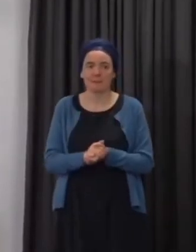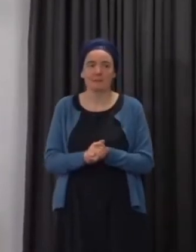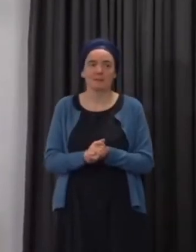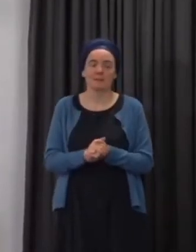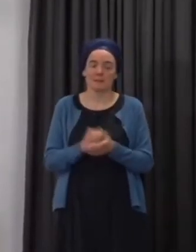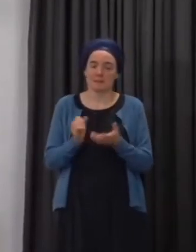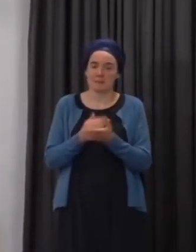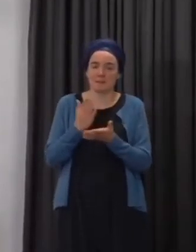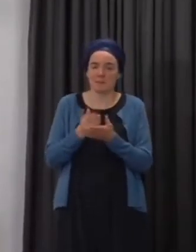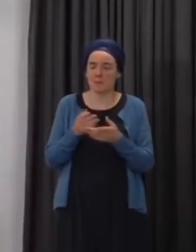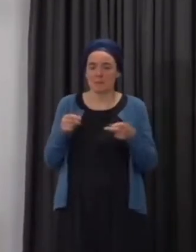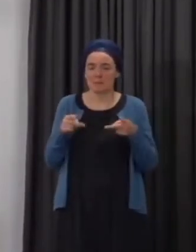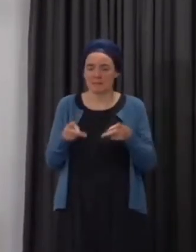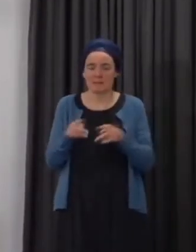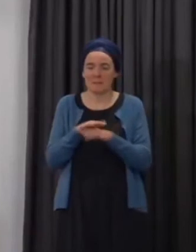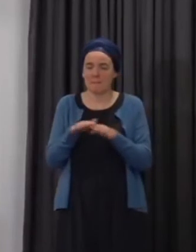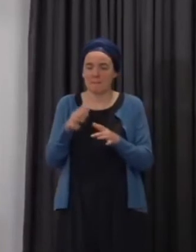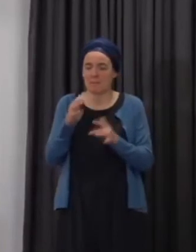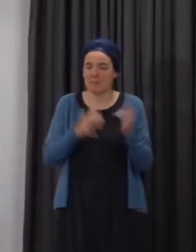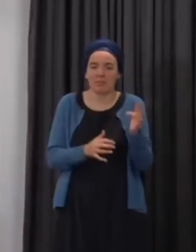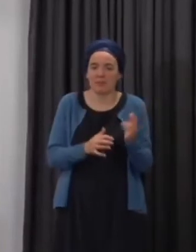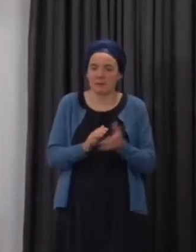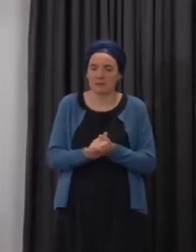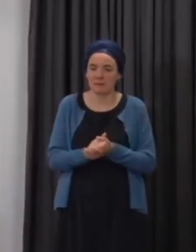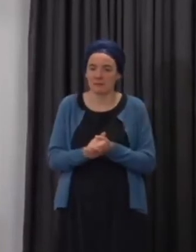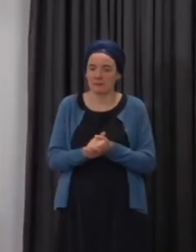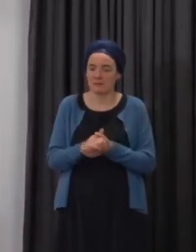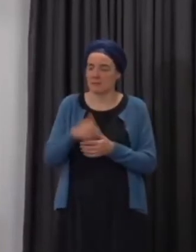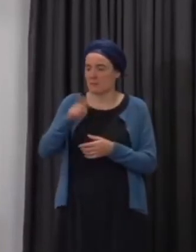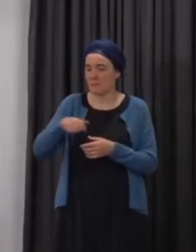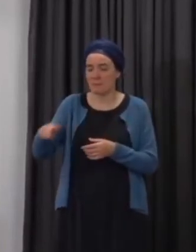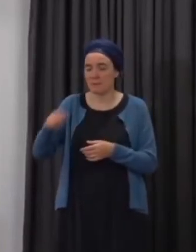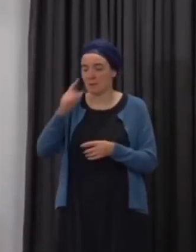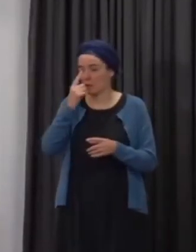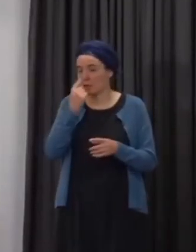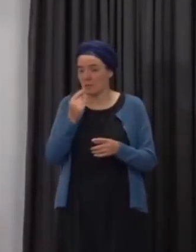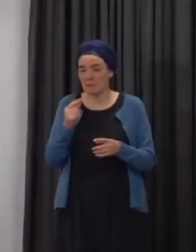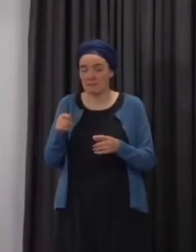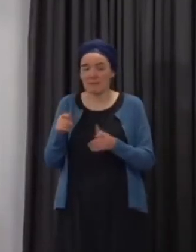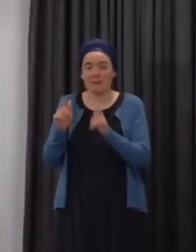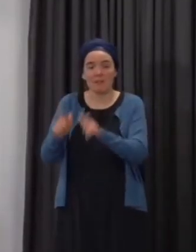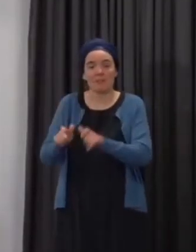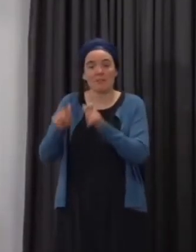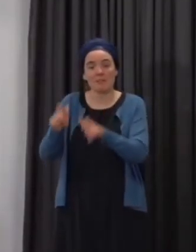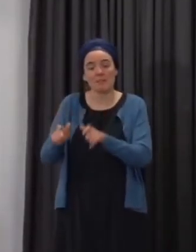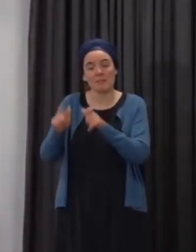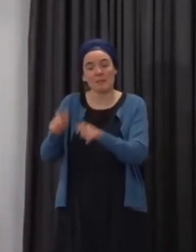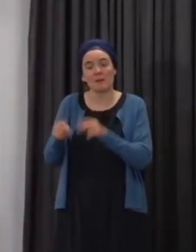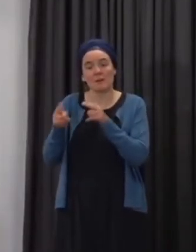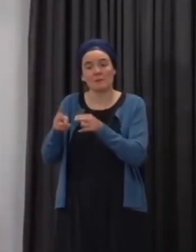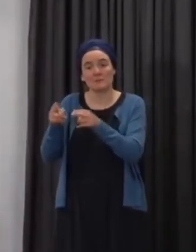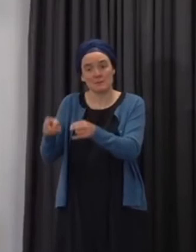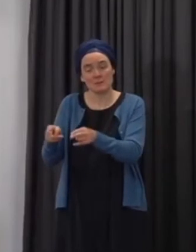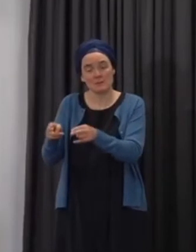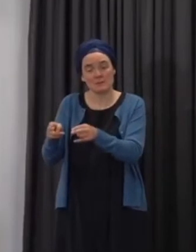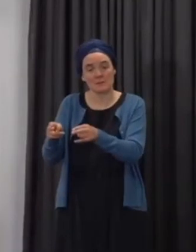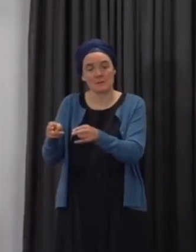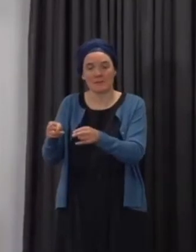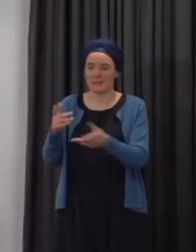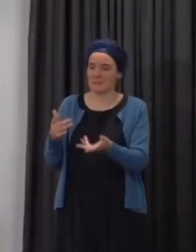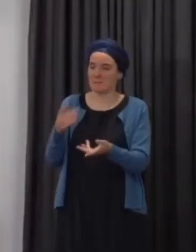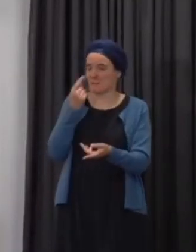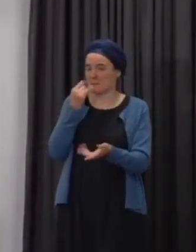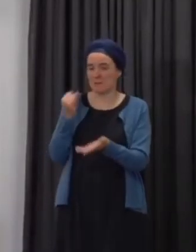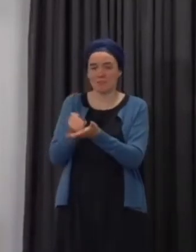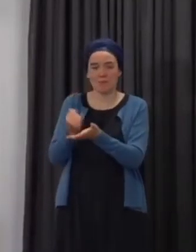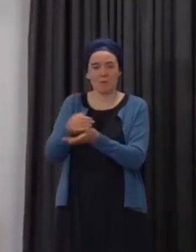in on itself. We could have had people not being discharged. And that would have been bad for the individual to be in the wrong place. for their care to continue. And in